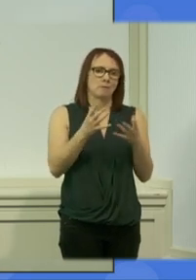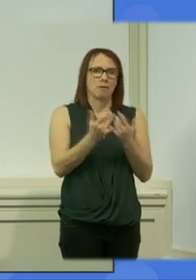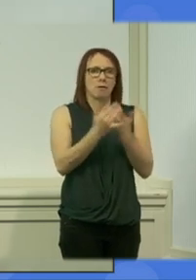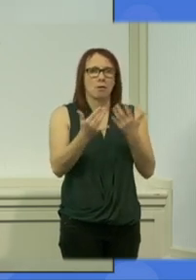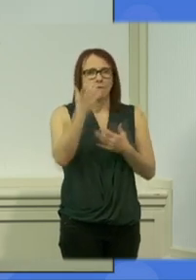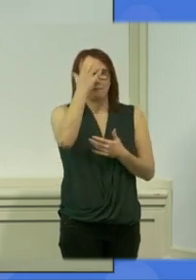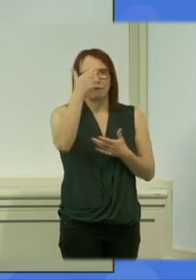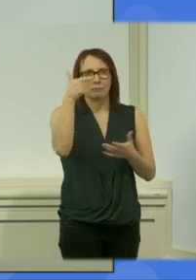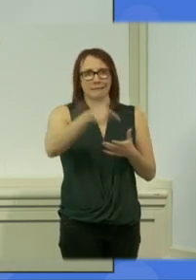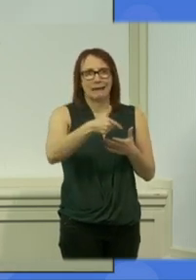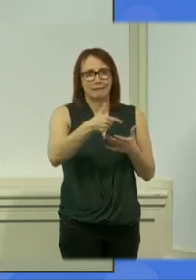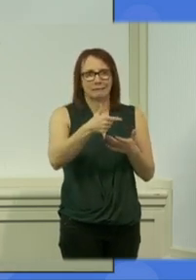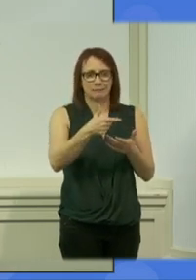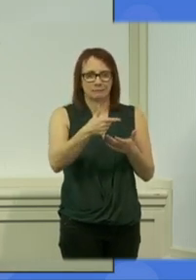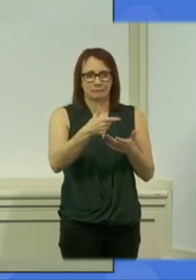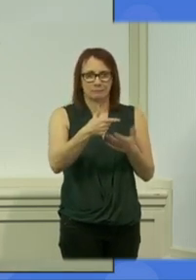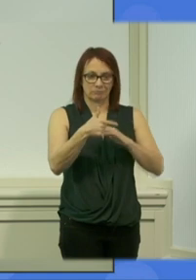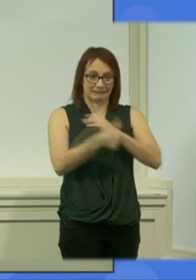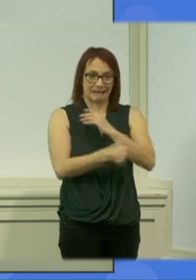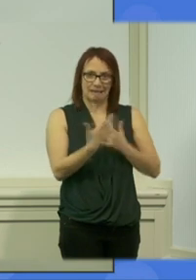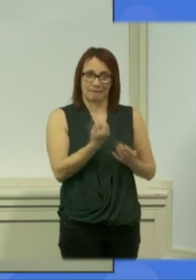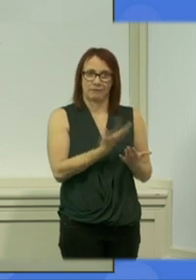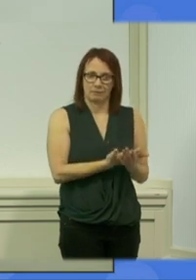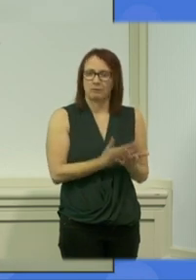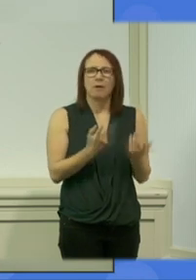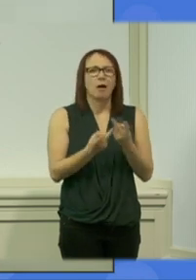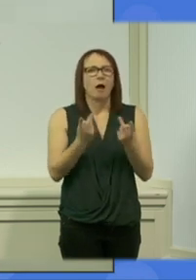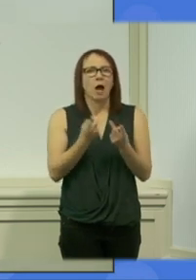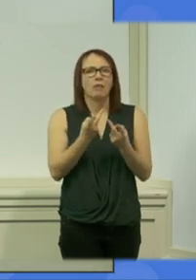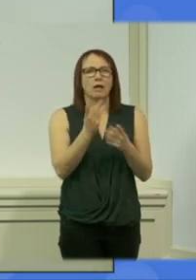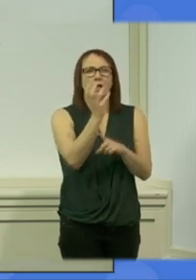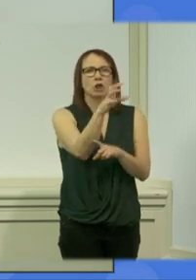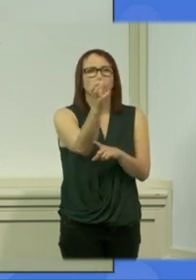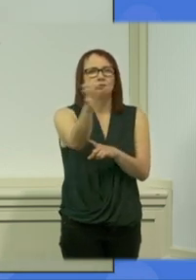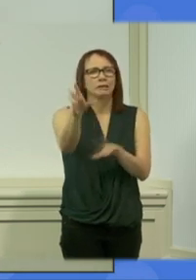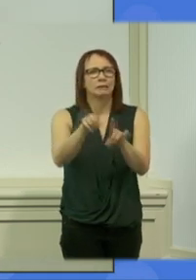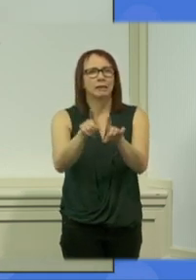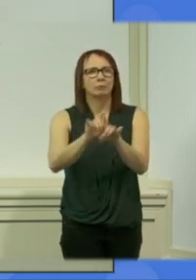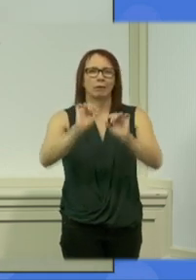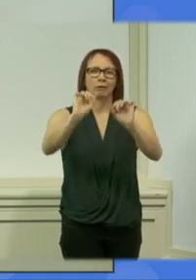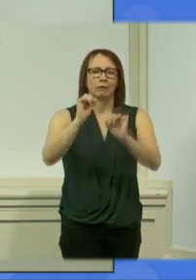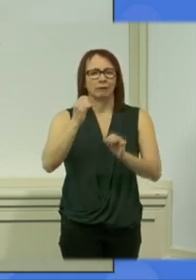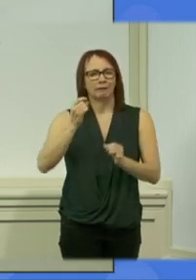There is another issue that investors from other countries may buy